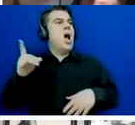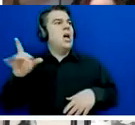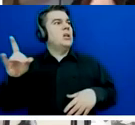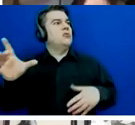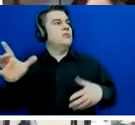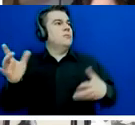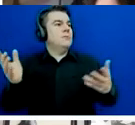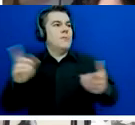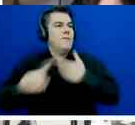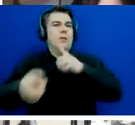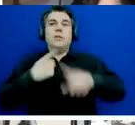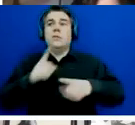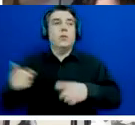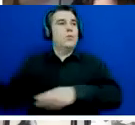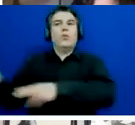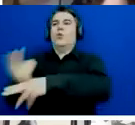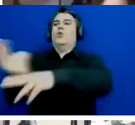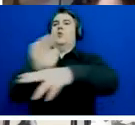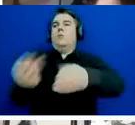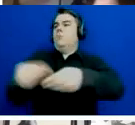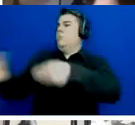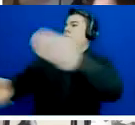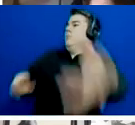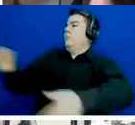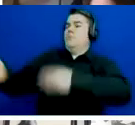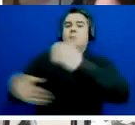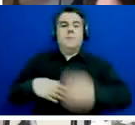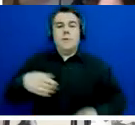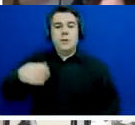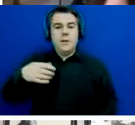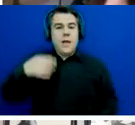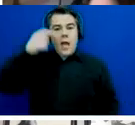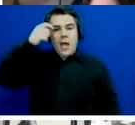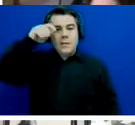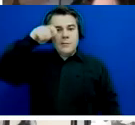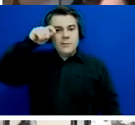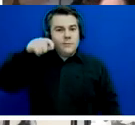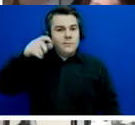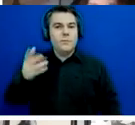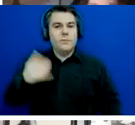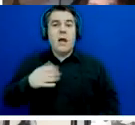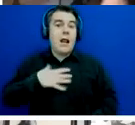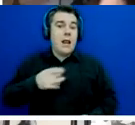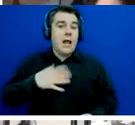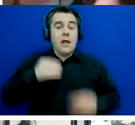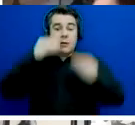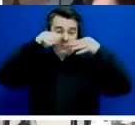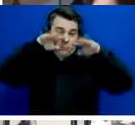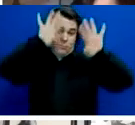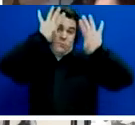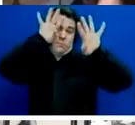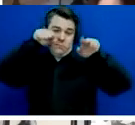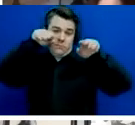my friends. Everyone I knew was using it. And this is some little lash serum that they had on Amazon, and I loved it, and my lashes got long, and so I shared it with